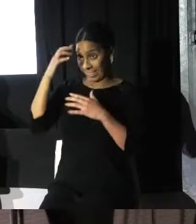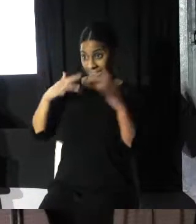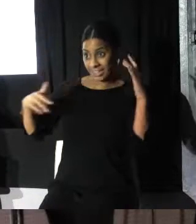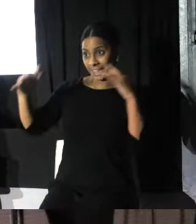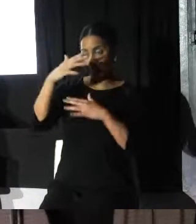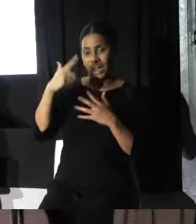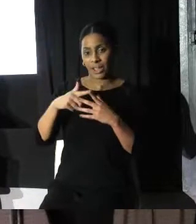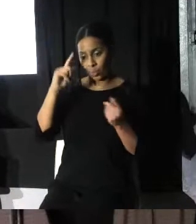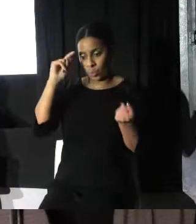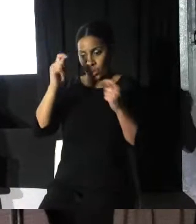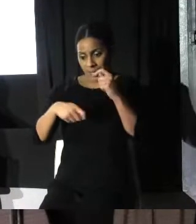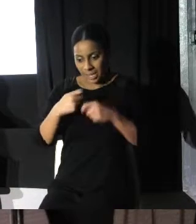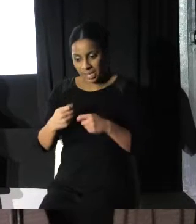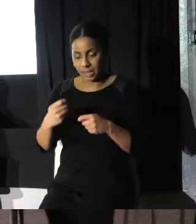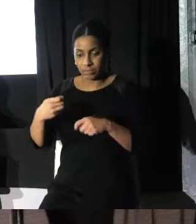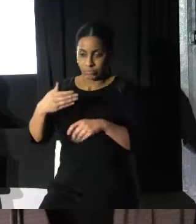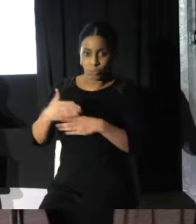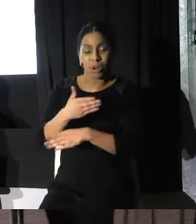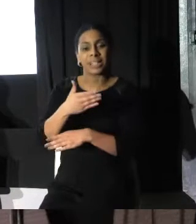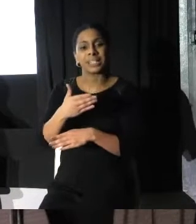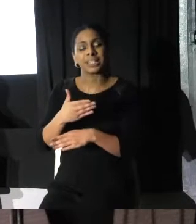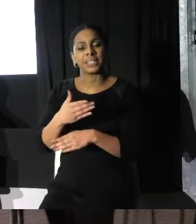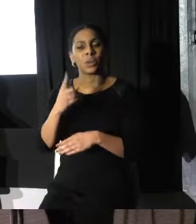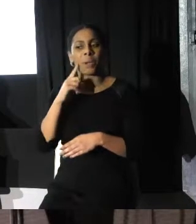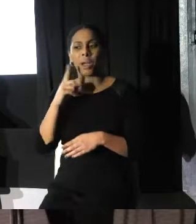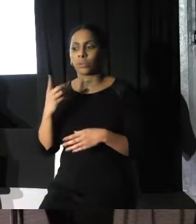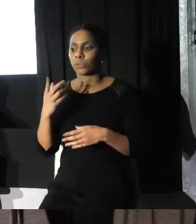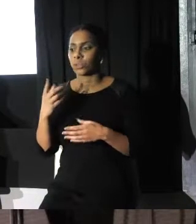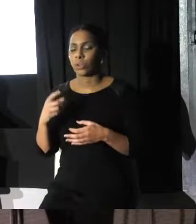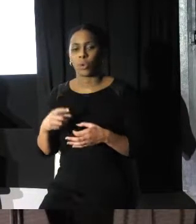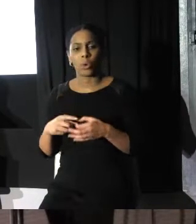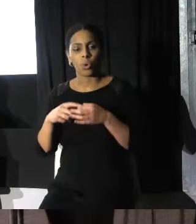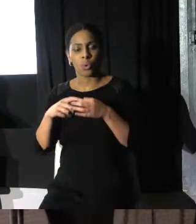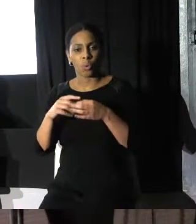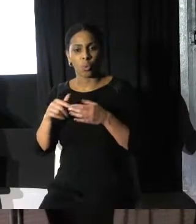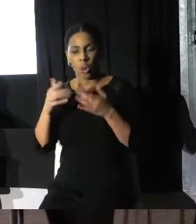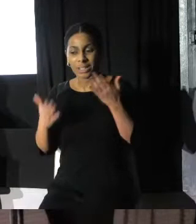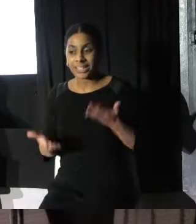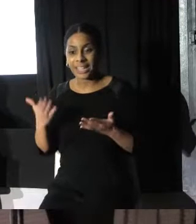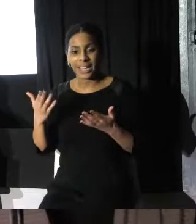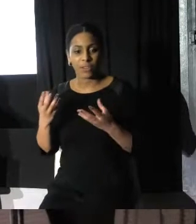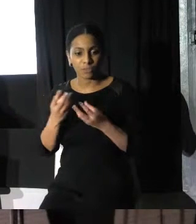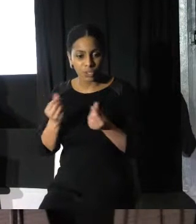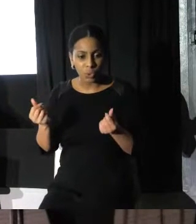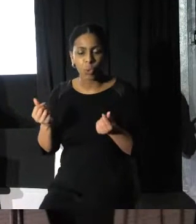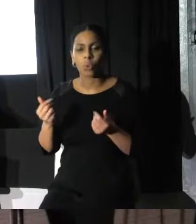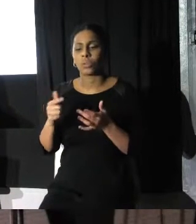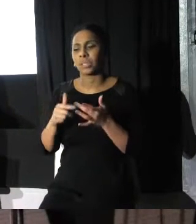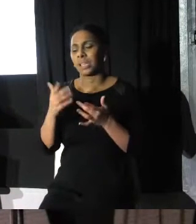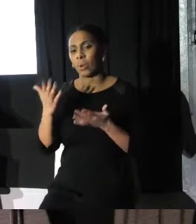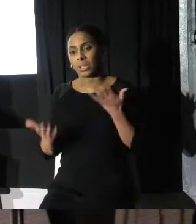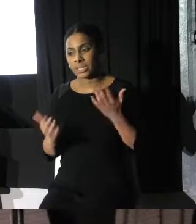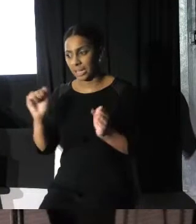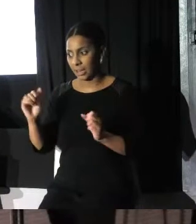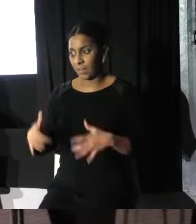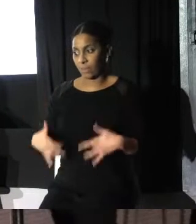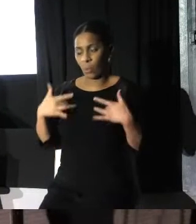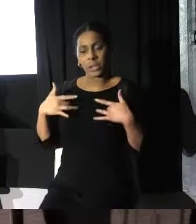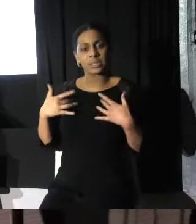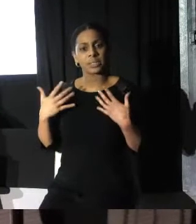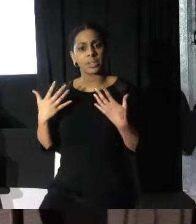about equality of resource, we're talking about equality of voice, we're talking about meaningfully